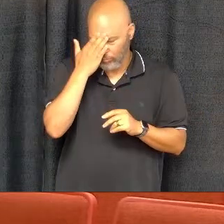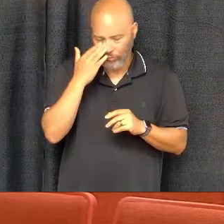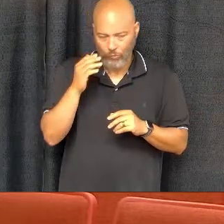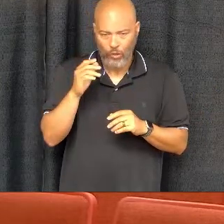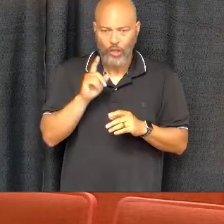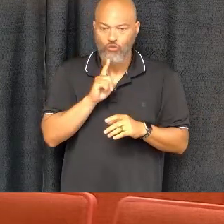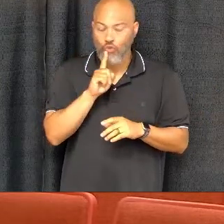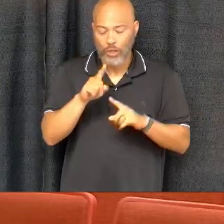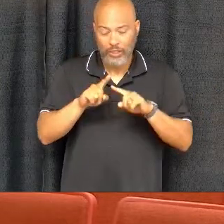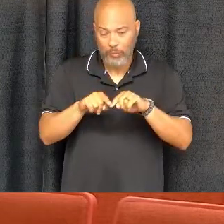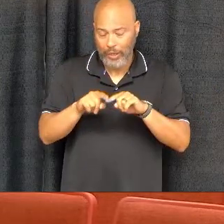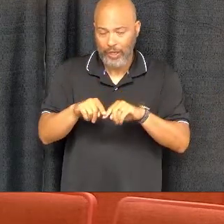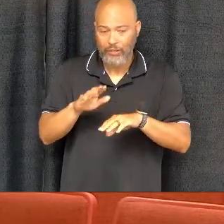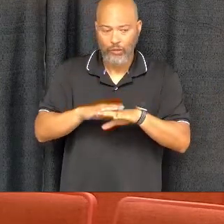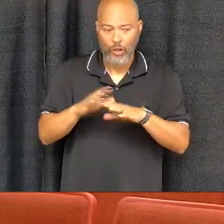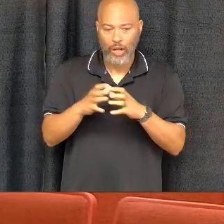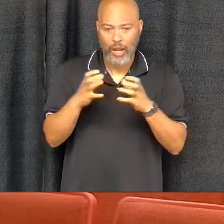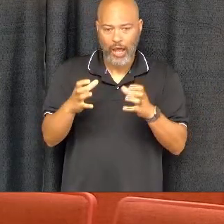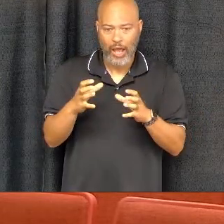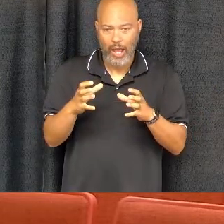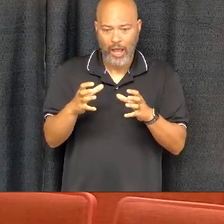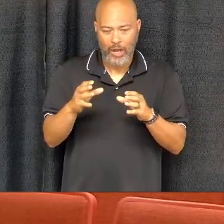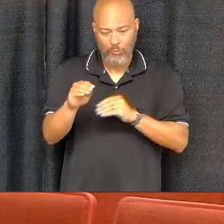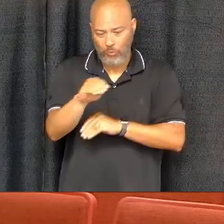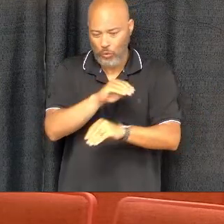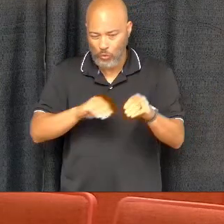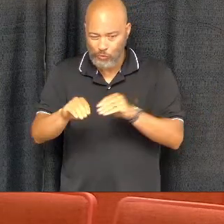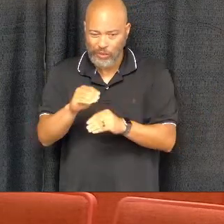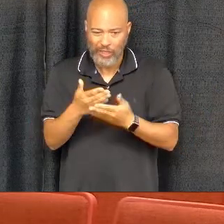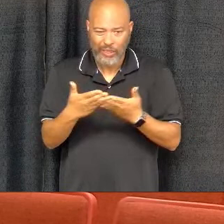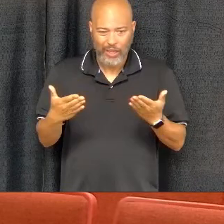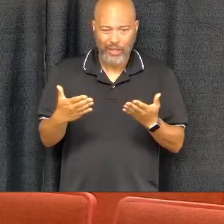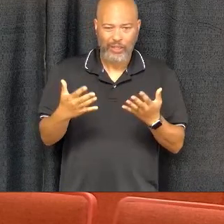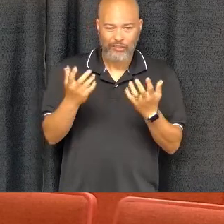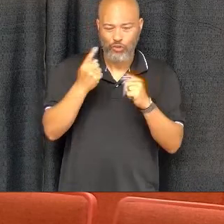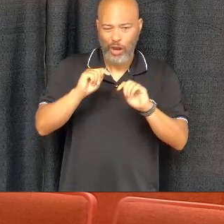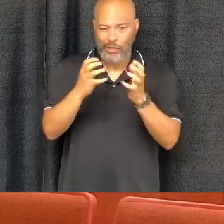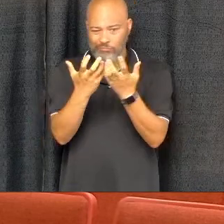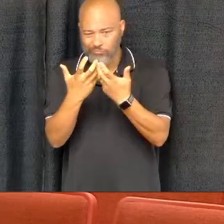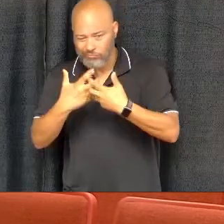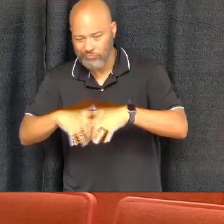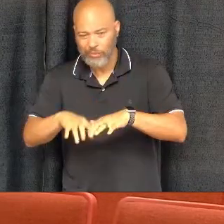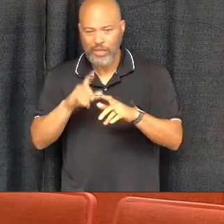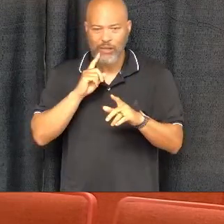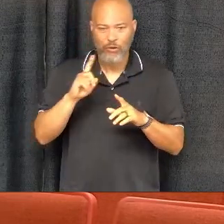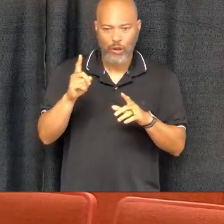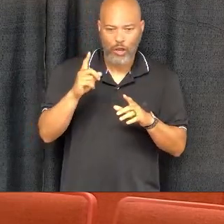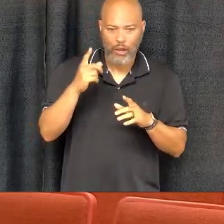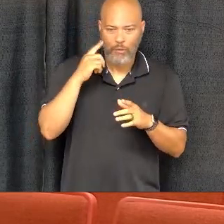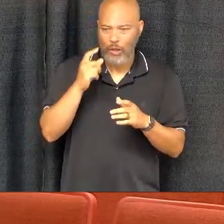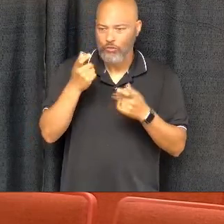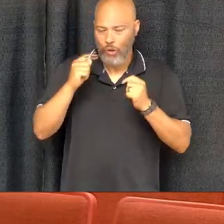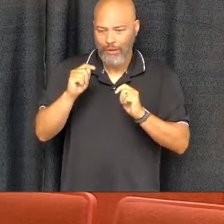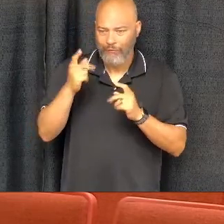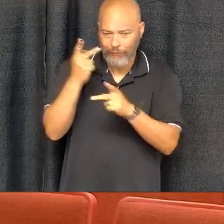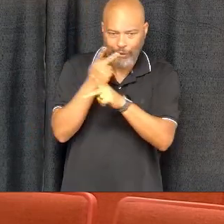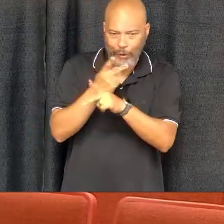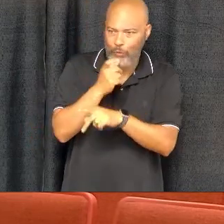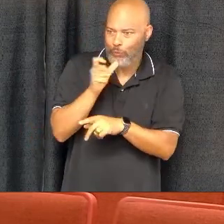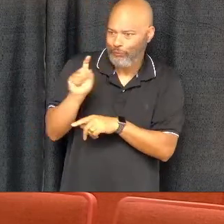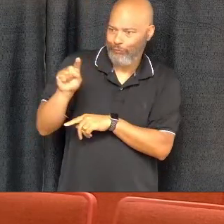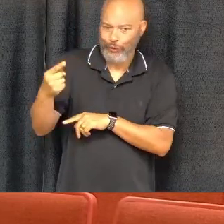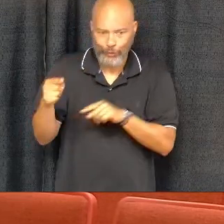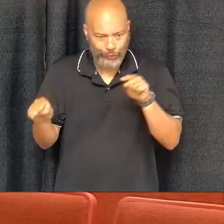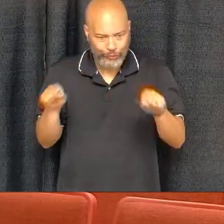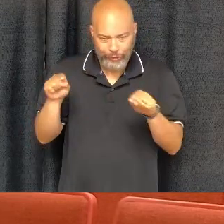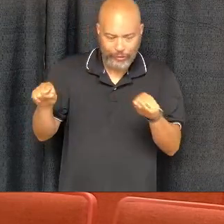It really depends. There's a lot of moving pieces out here with the other developments in the area, so it really depends, again, chicken and egg, who's first, and at